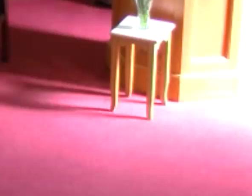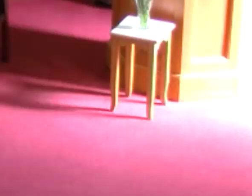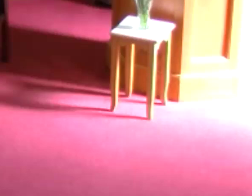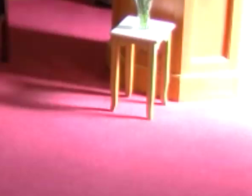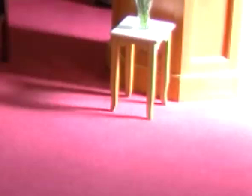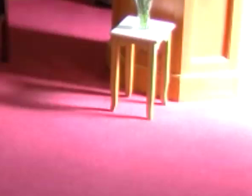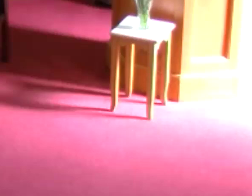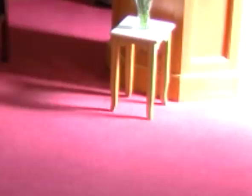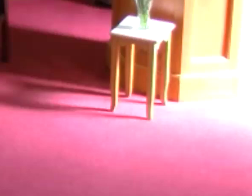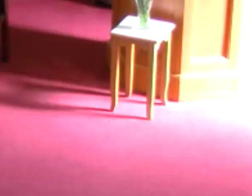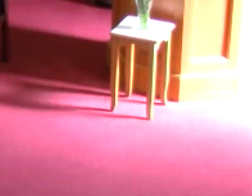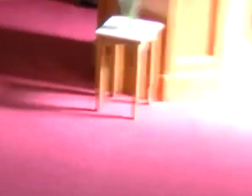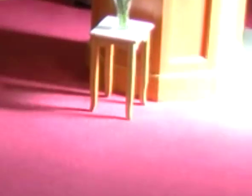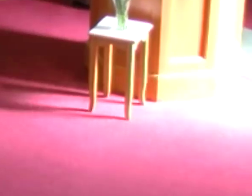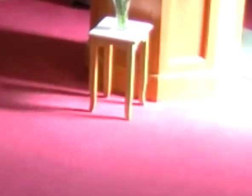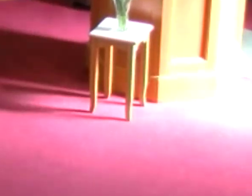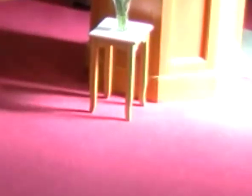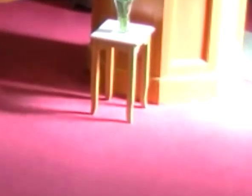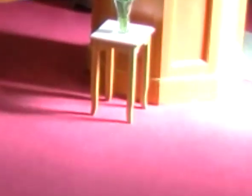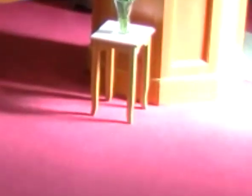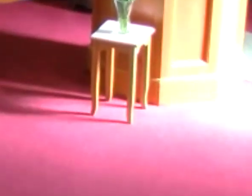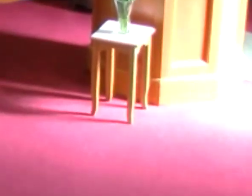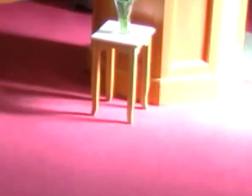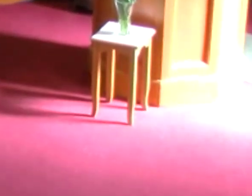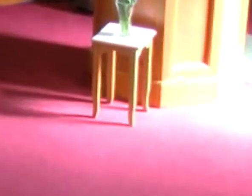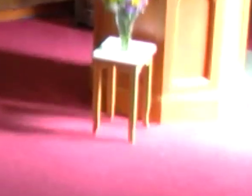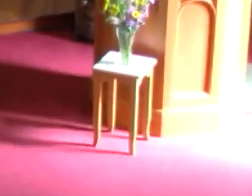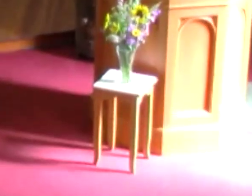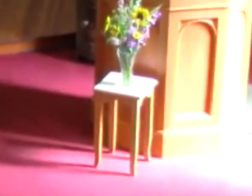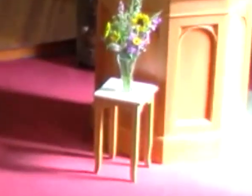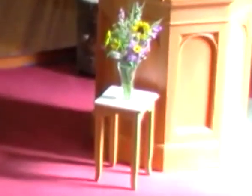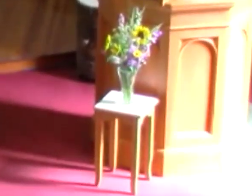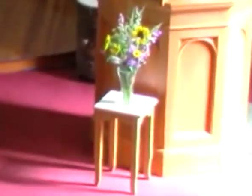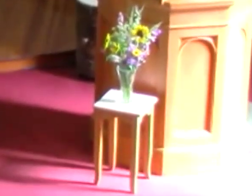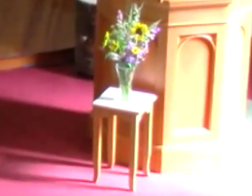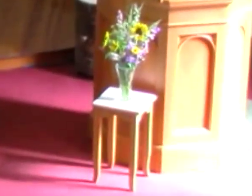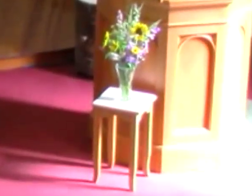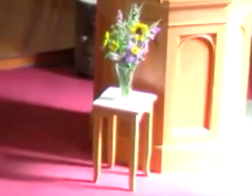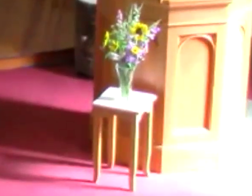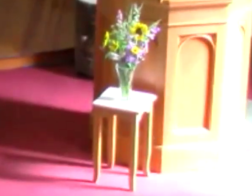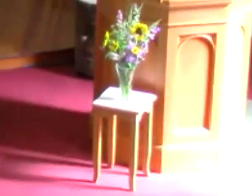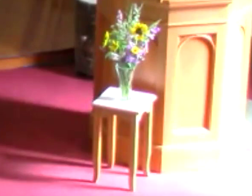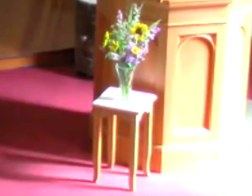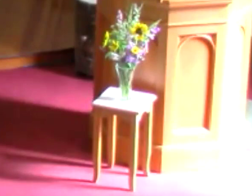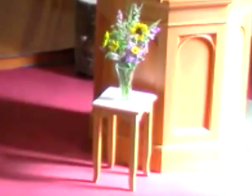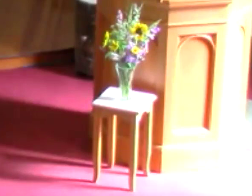any visitors. We would love to stay connected, so please sign up for our communications at the main